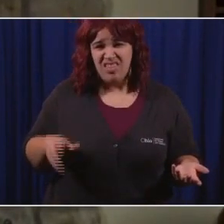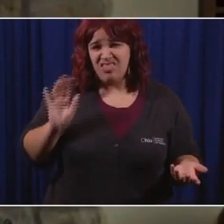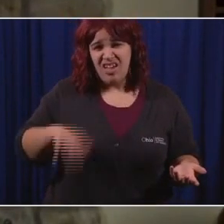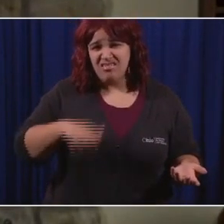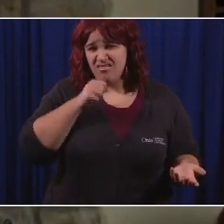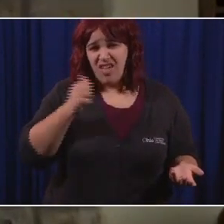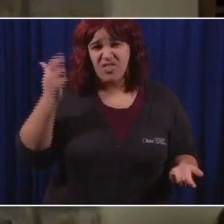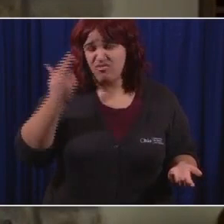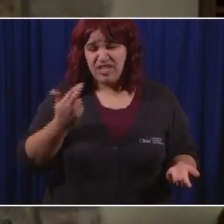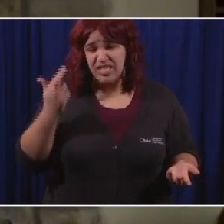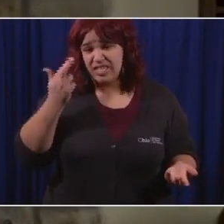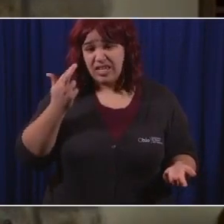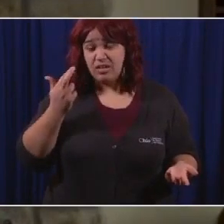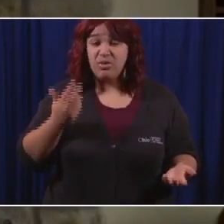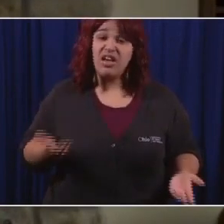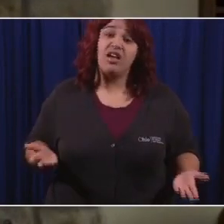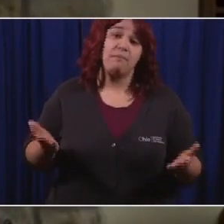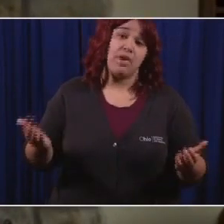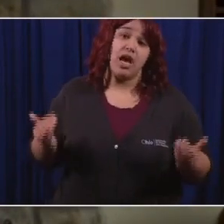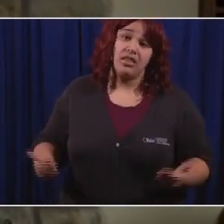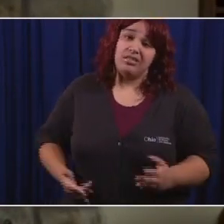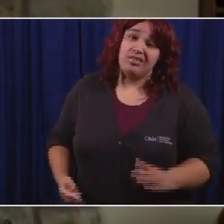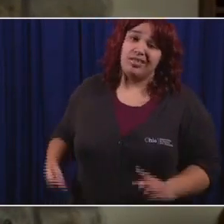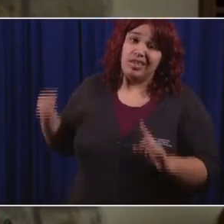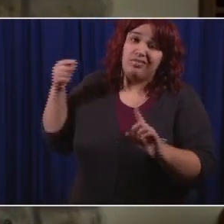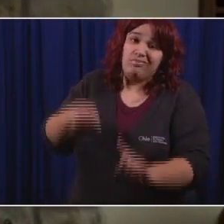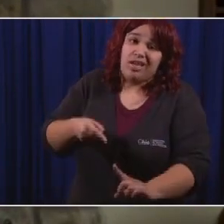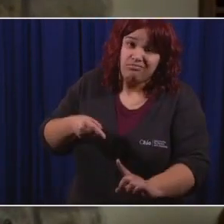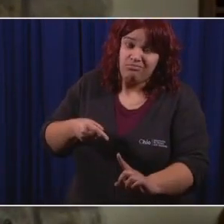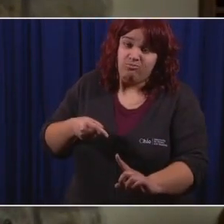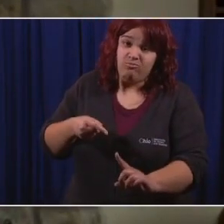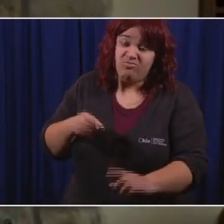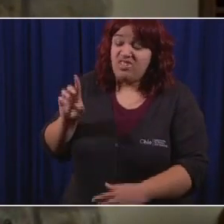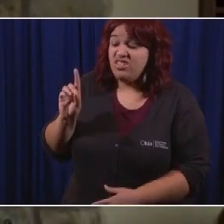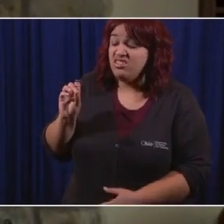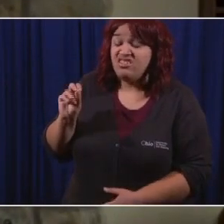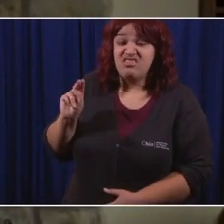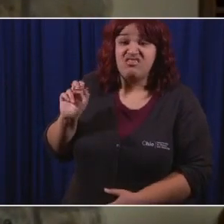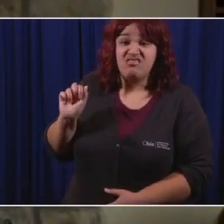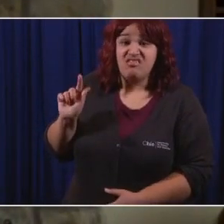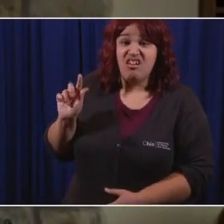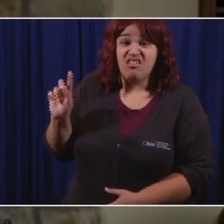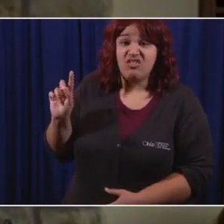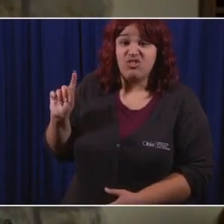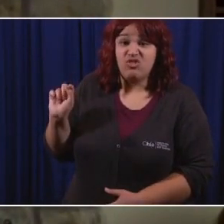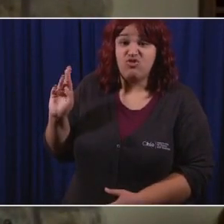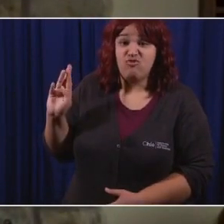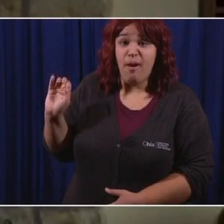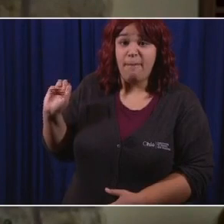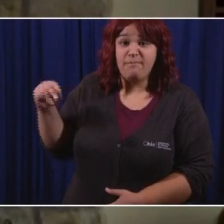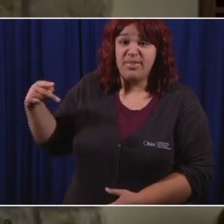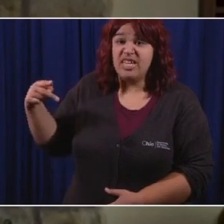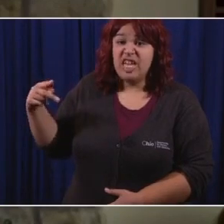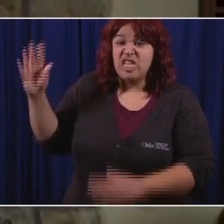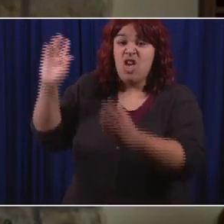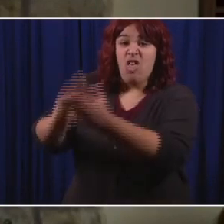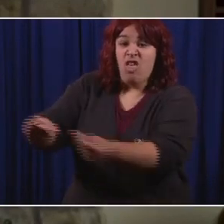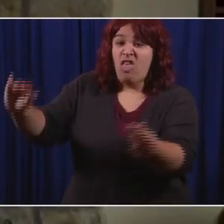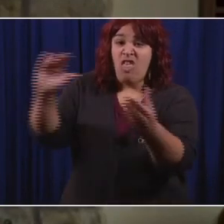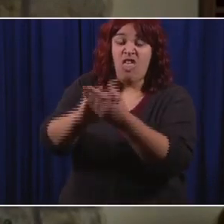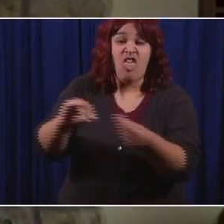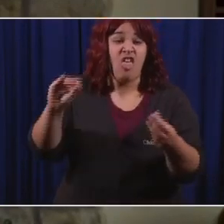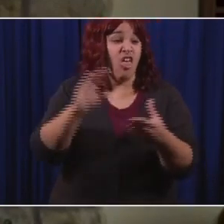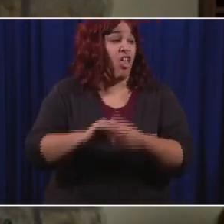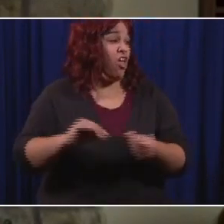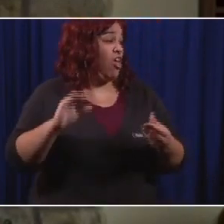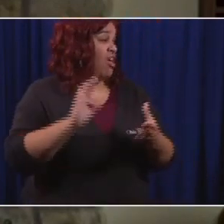facts. Donald Trump's one of the people who's out there saying that the reason we got more positive cases is because we're doing